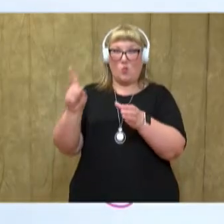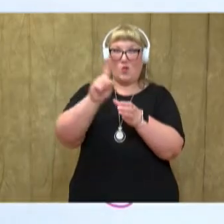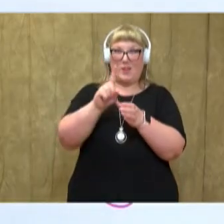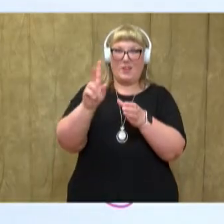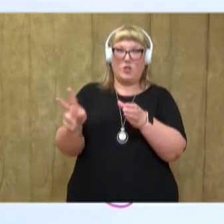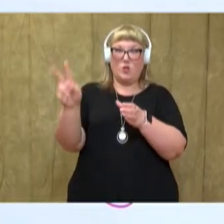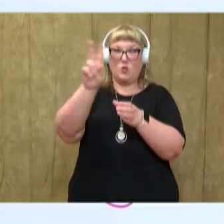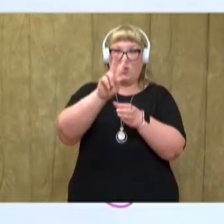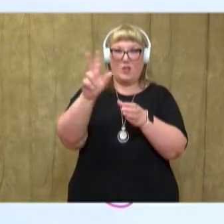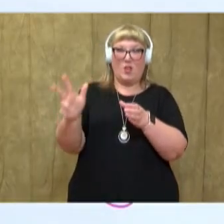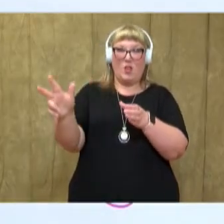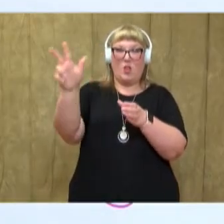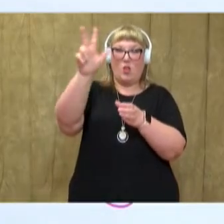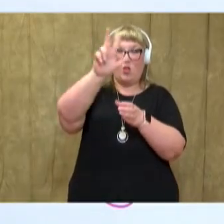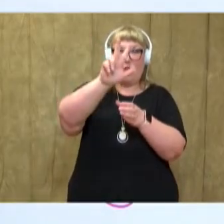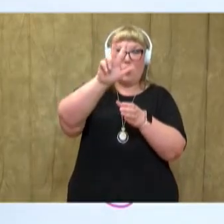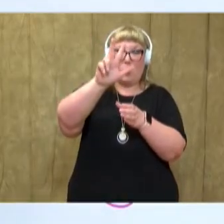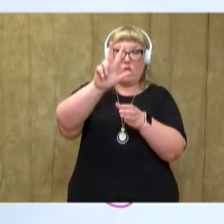2,